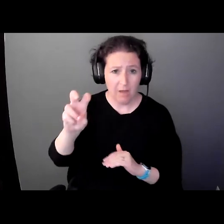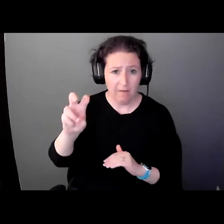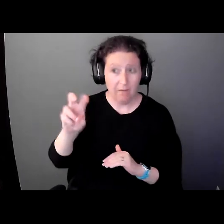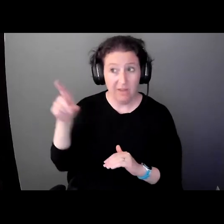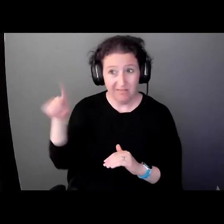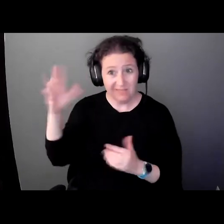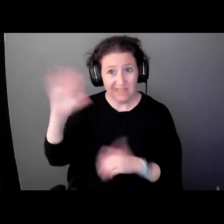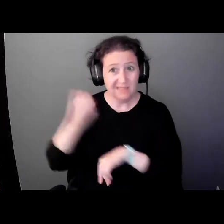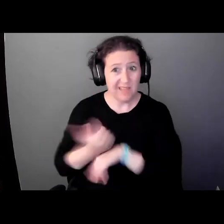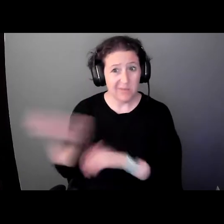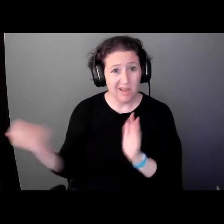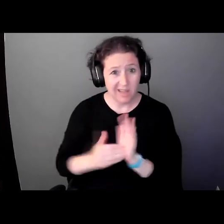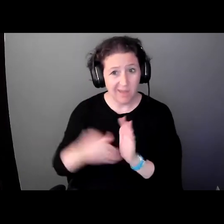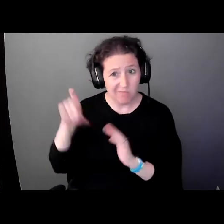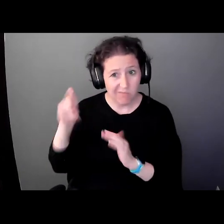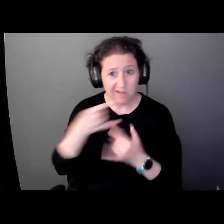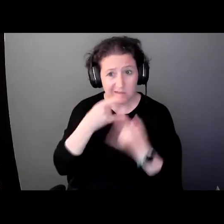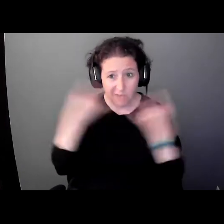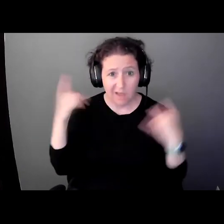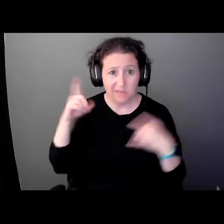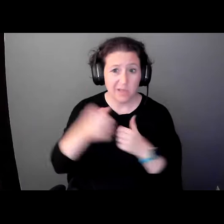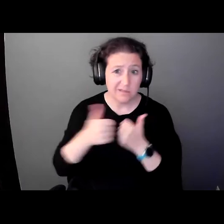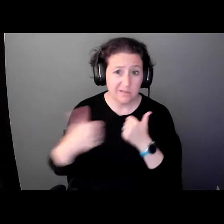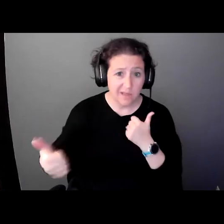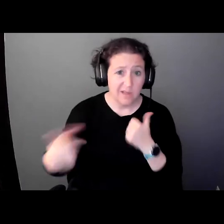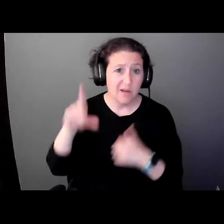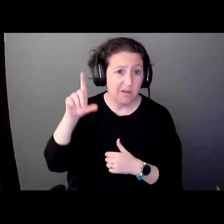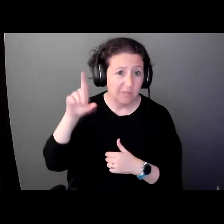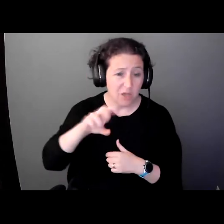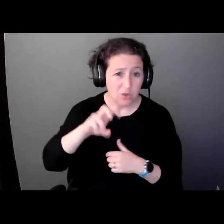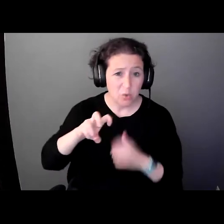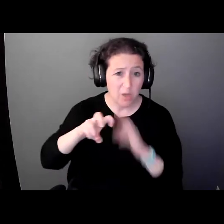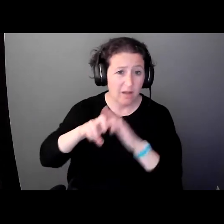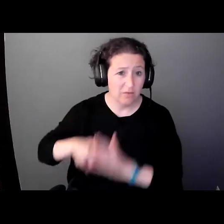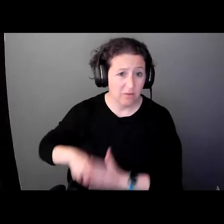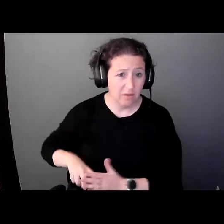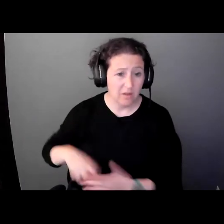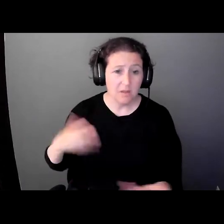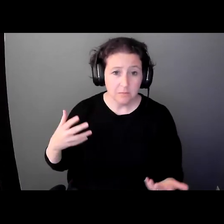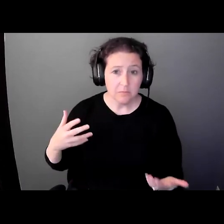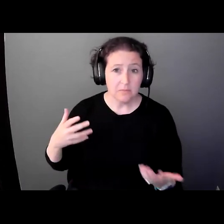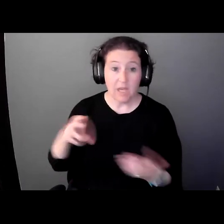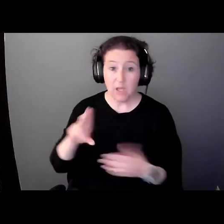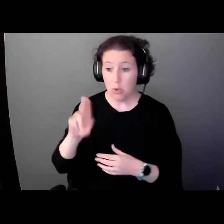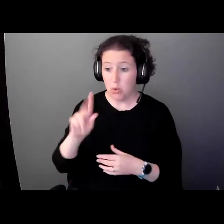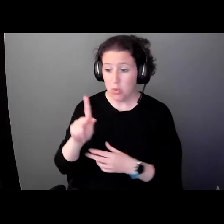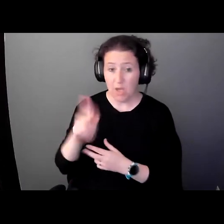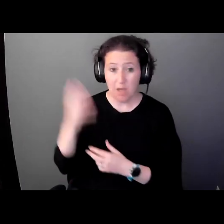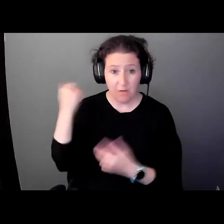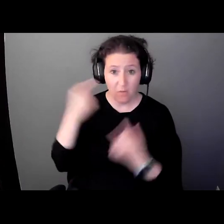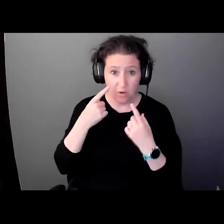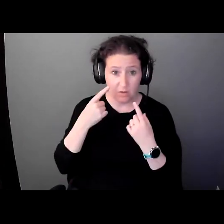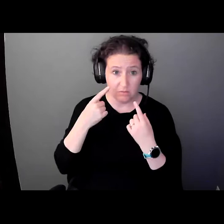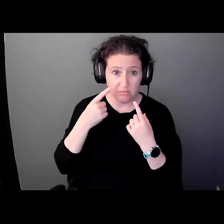And essentially in the UK, they have suspended their full reopening from